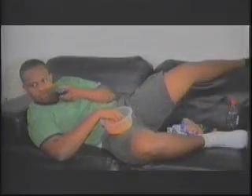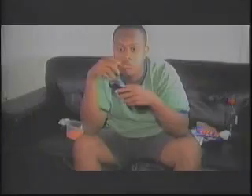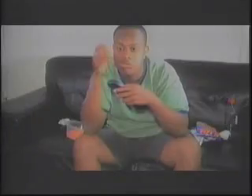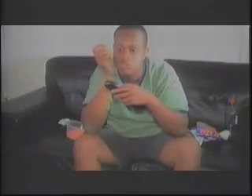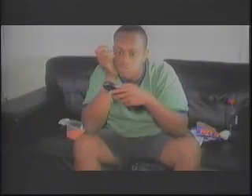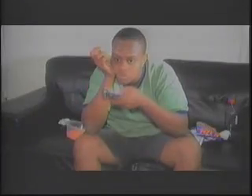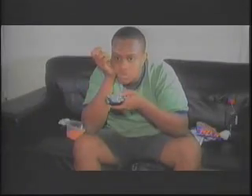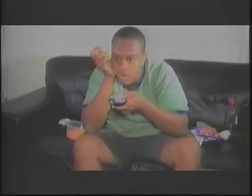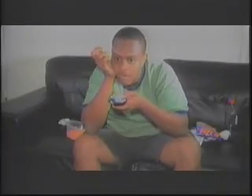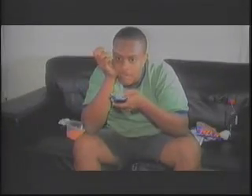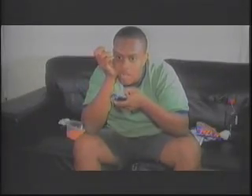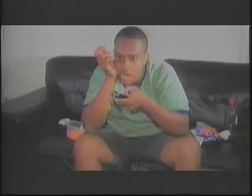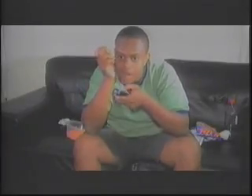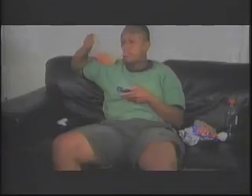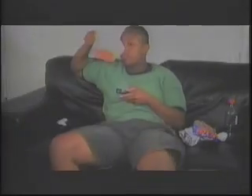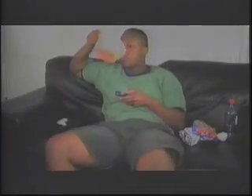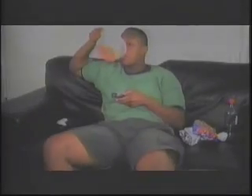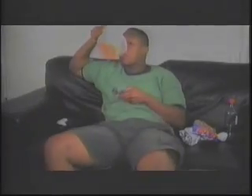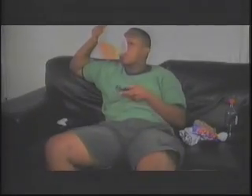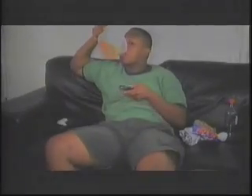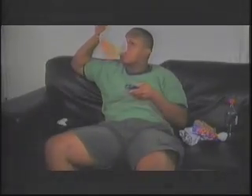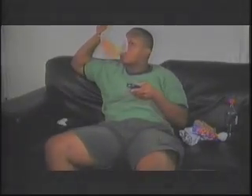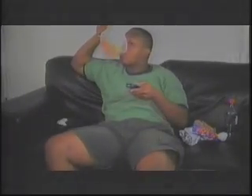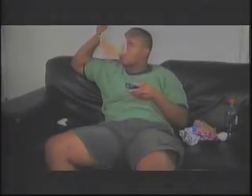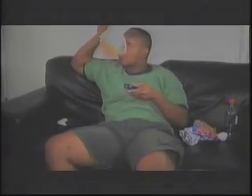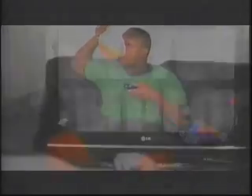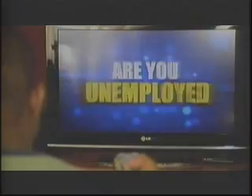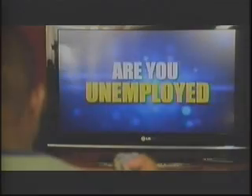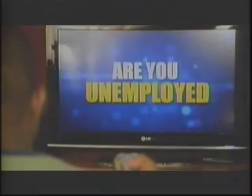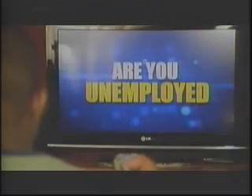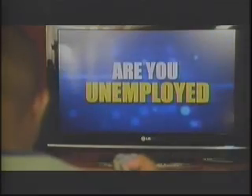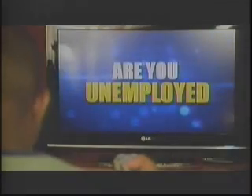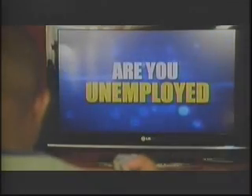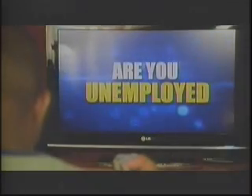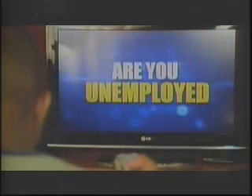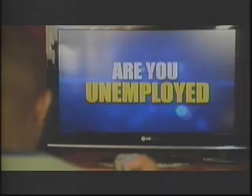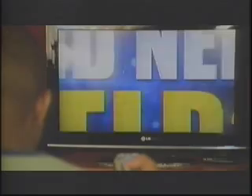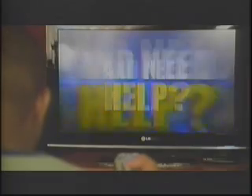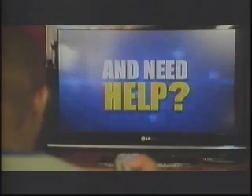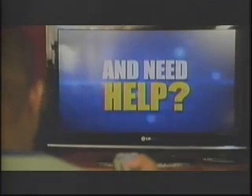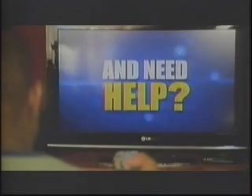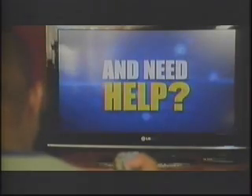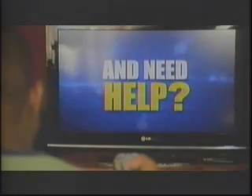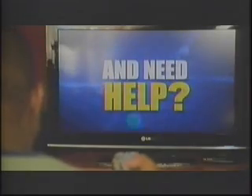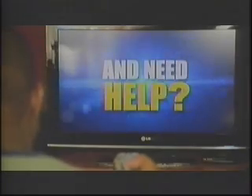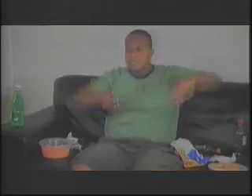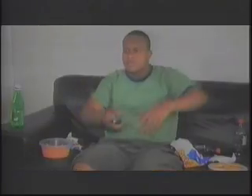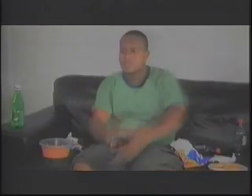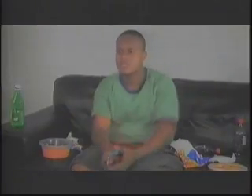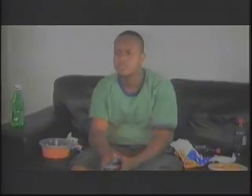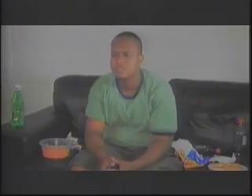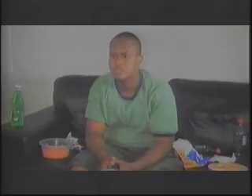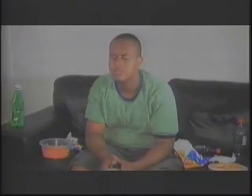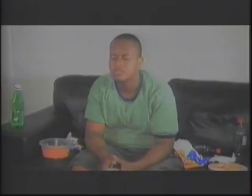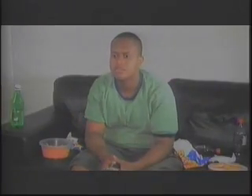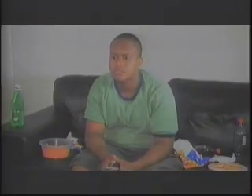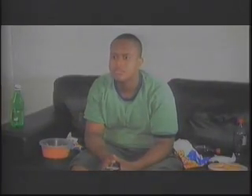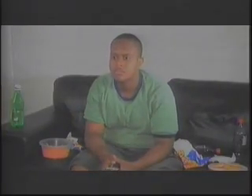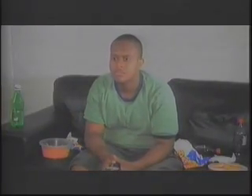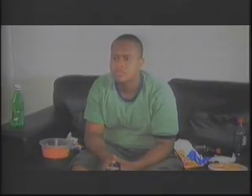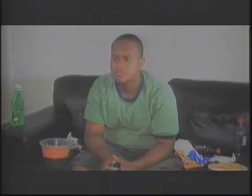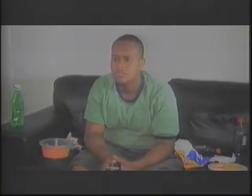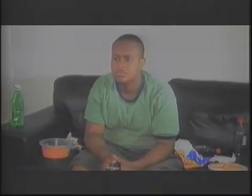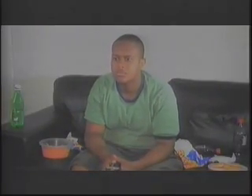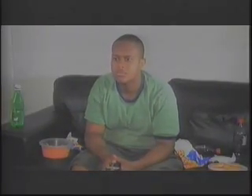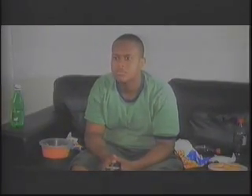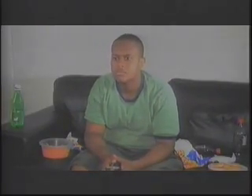This is a juvenile in North Carolina, the Bible Belt. Are you unemployed and need help or want to further your skill in